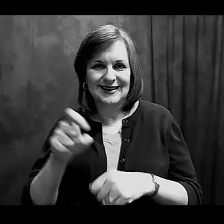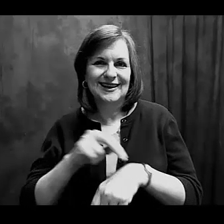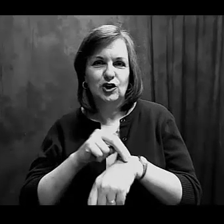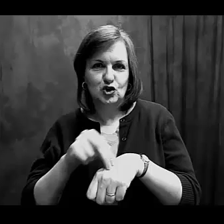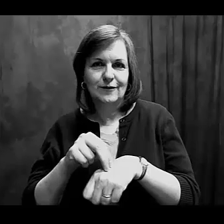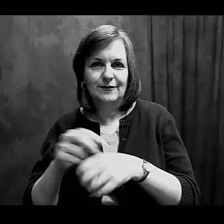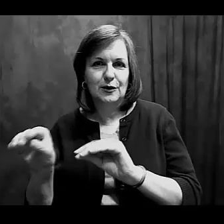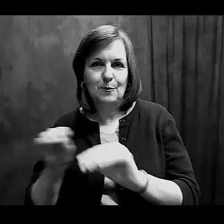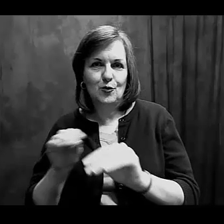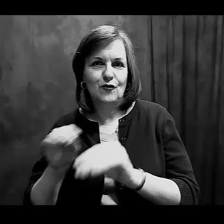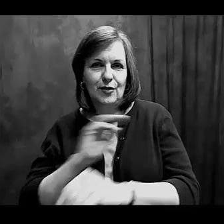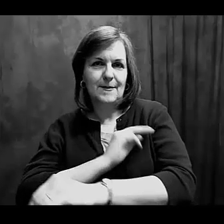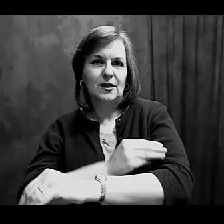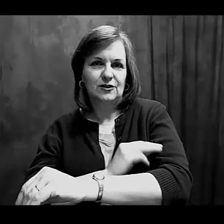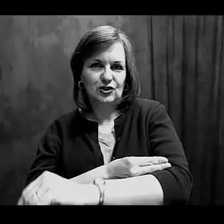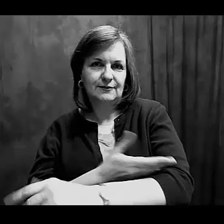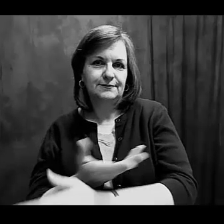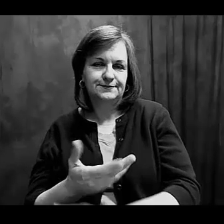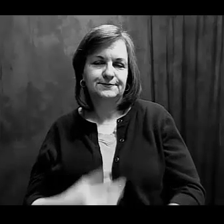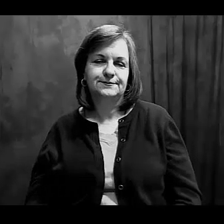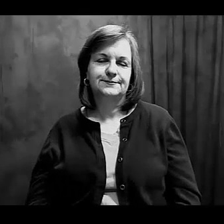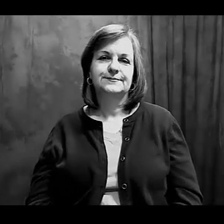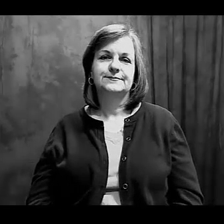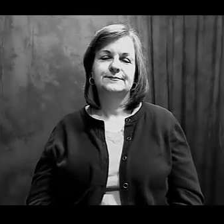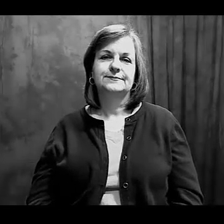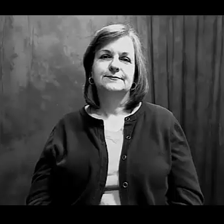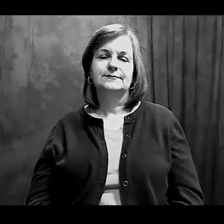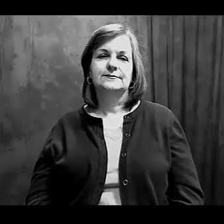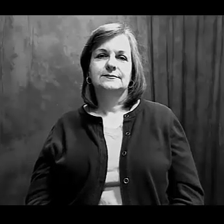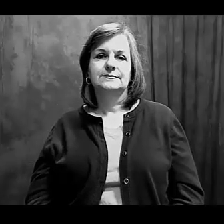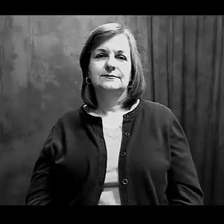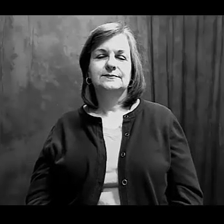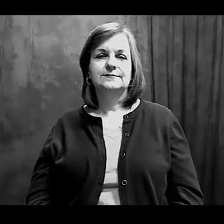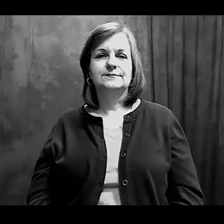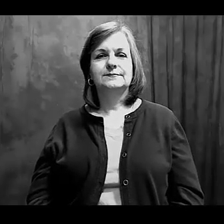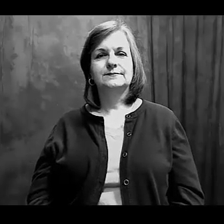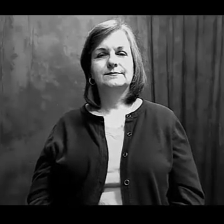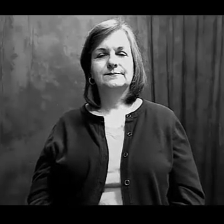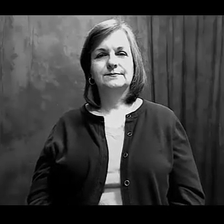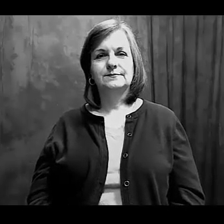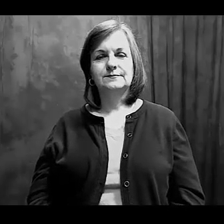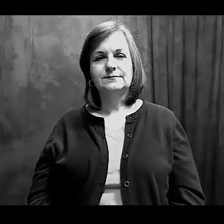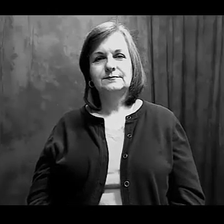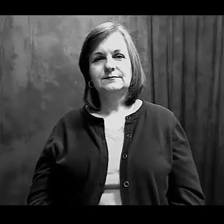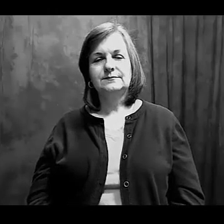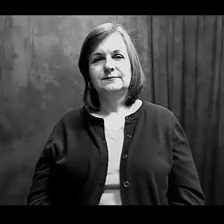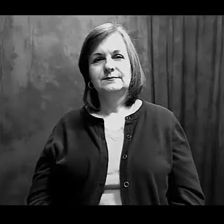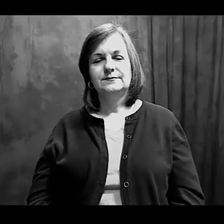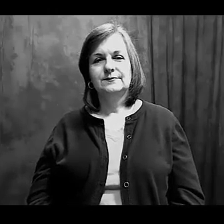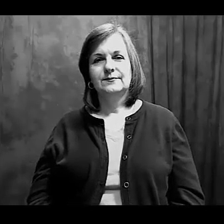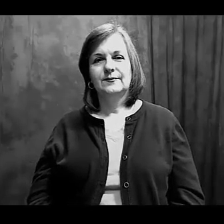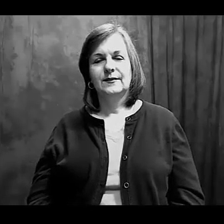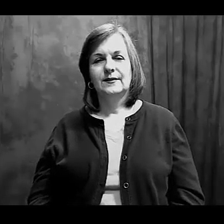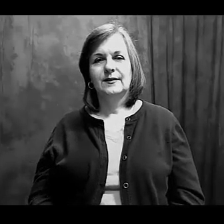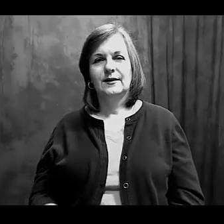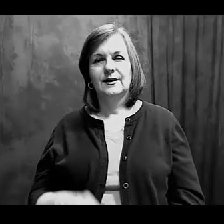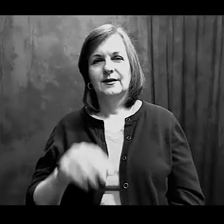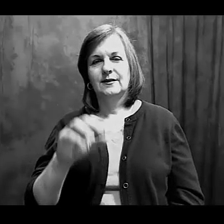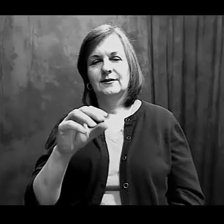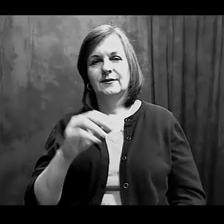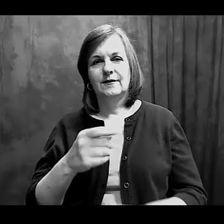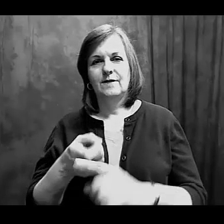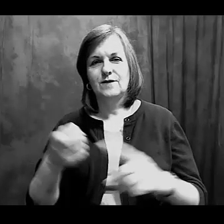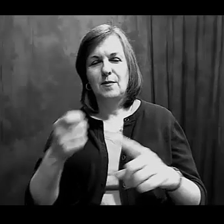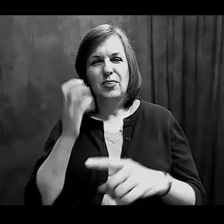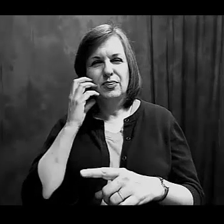your muscles. But what we want to look at is where this myosin head, so